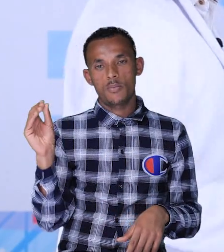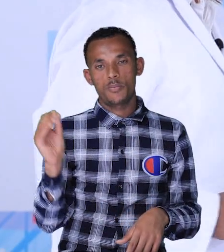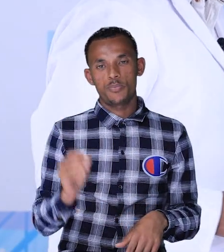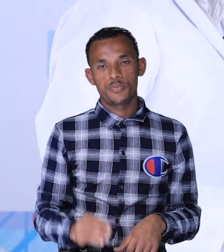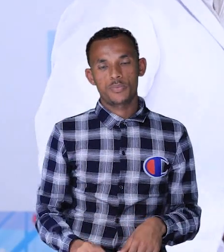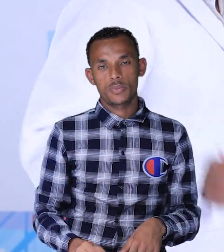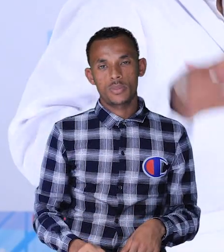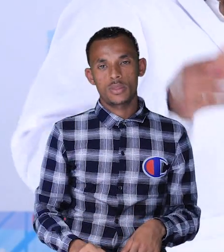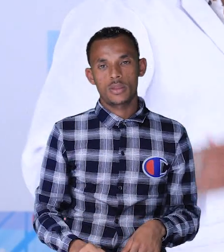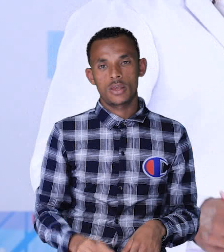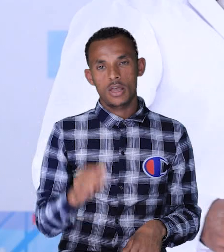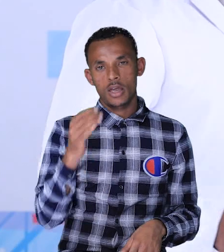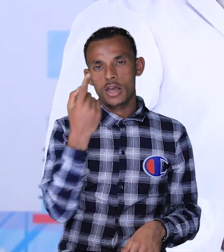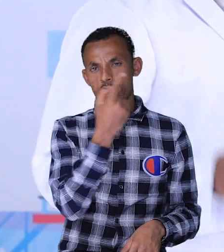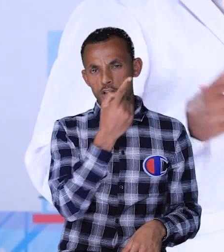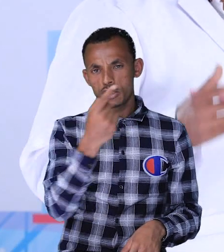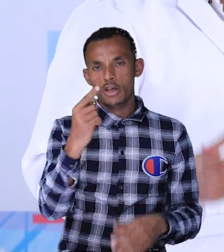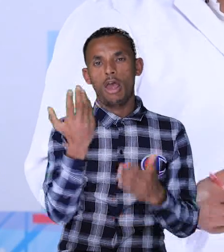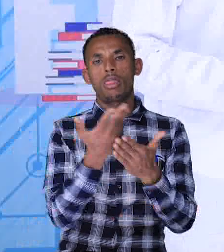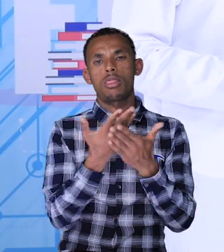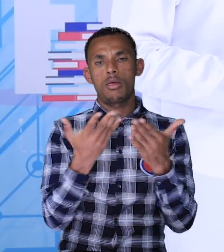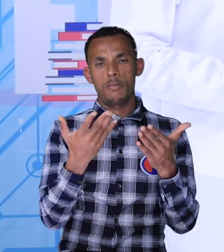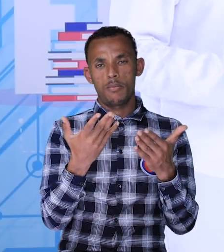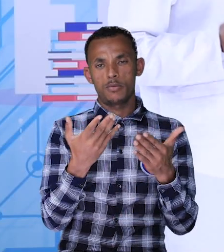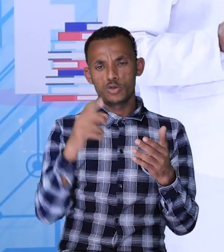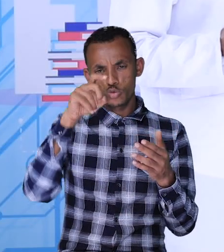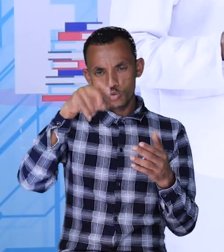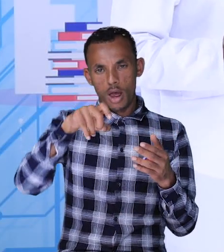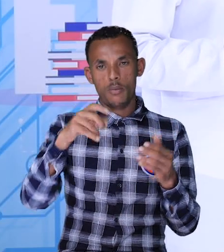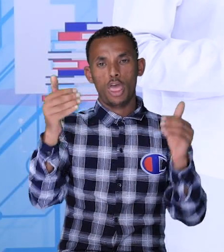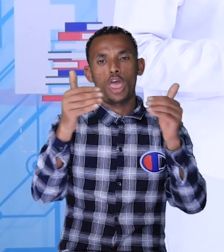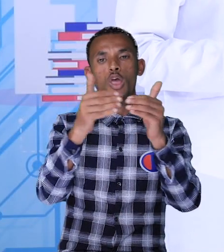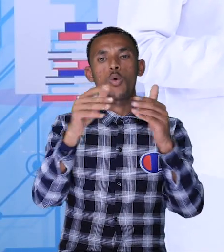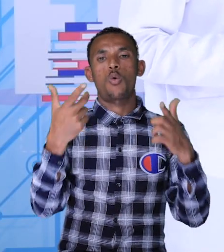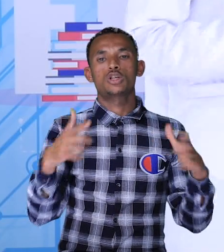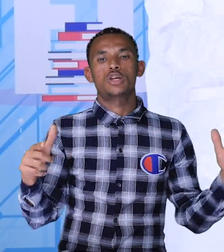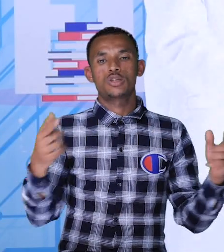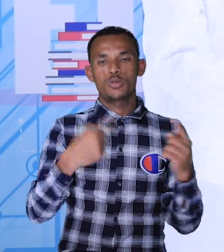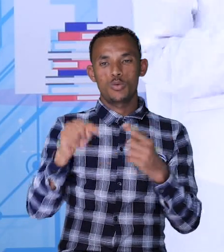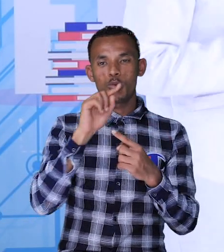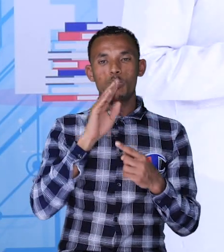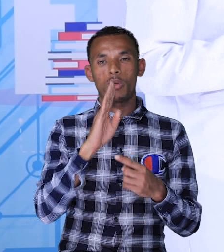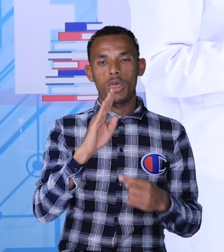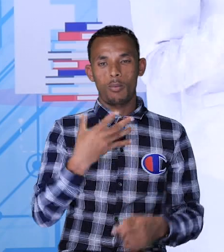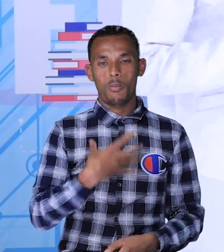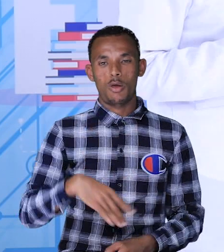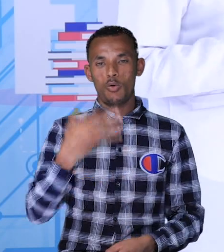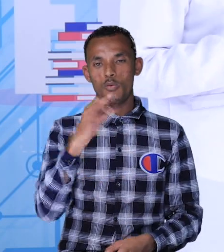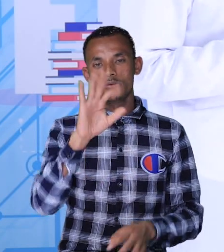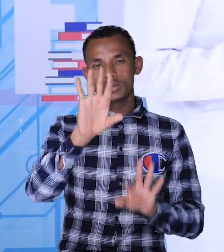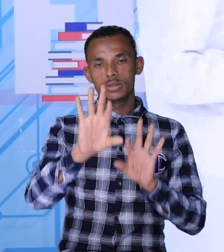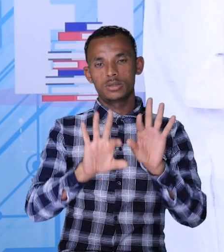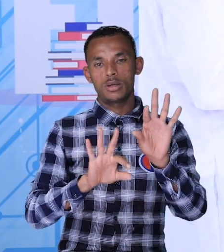And each item should have equal chance to be a member of a